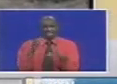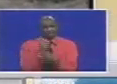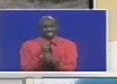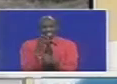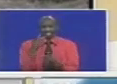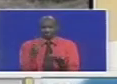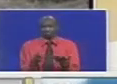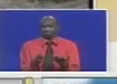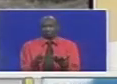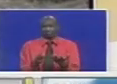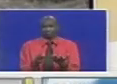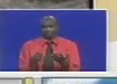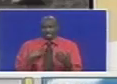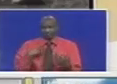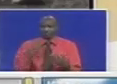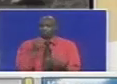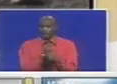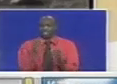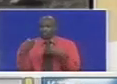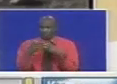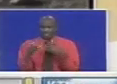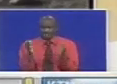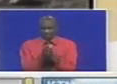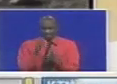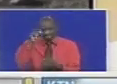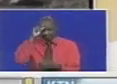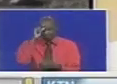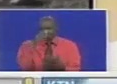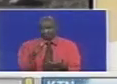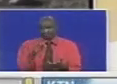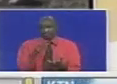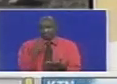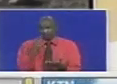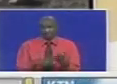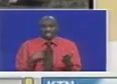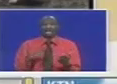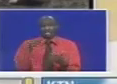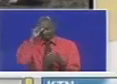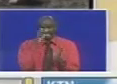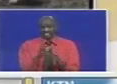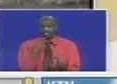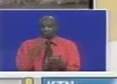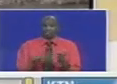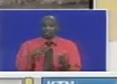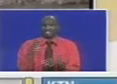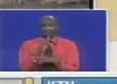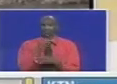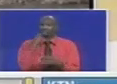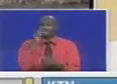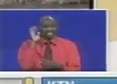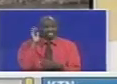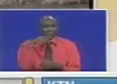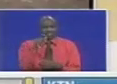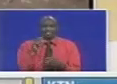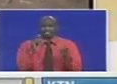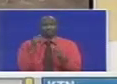in a devolved Kenya, we're working very closely with the governor and his team. In fact, I was on the phone with the governor this afternoon to hear what his